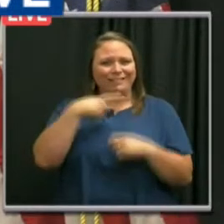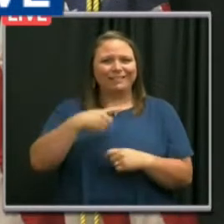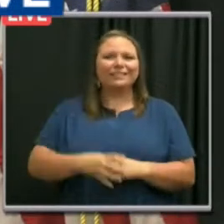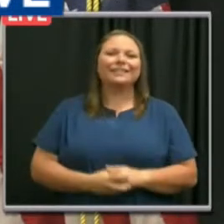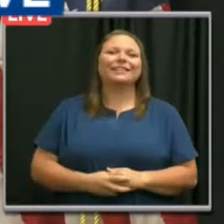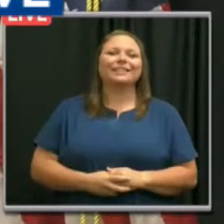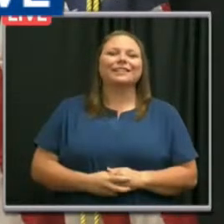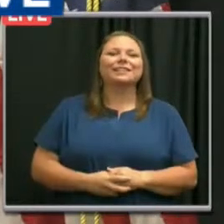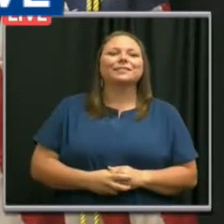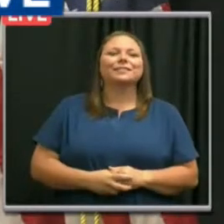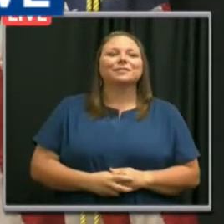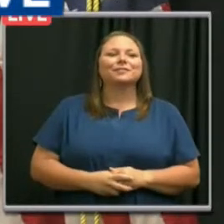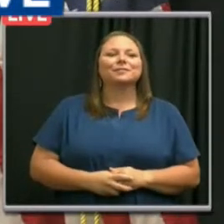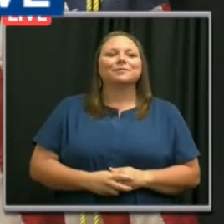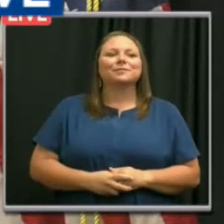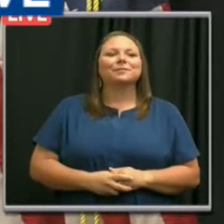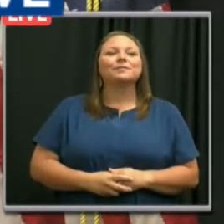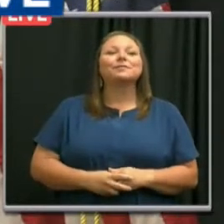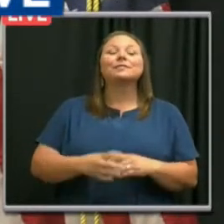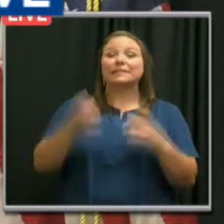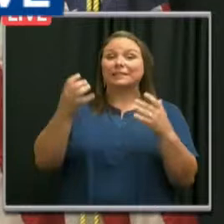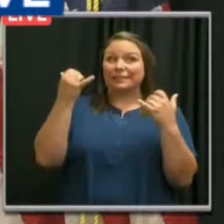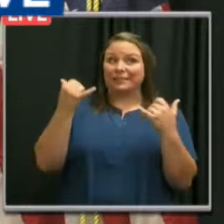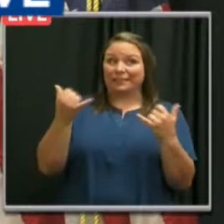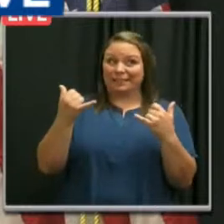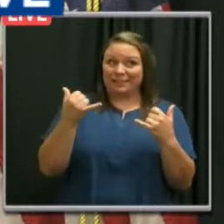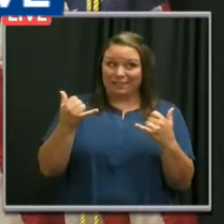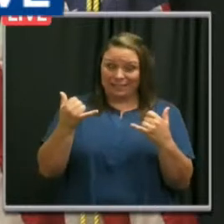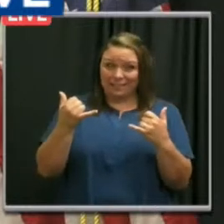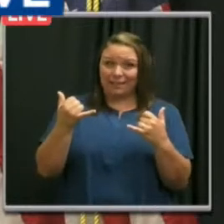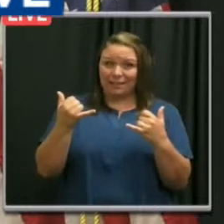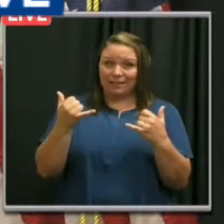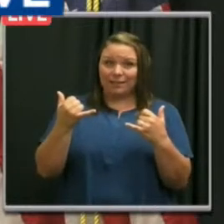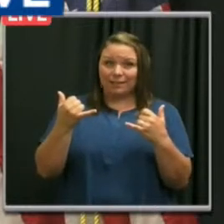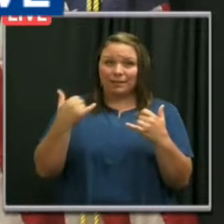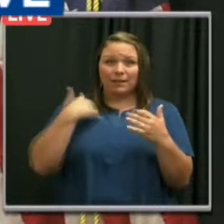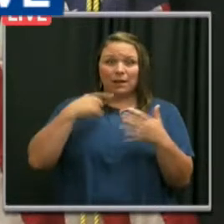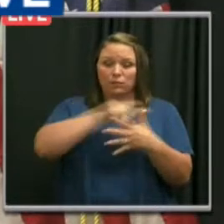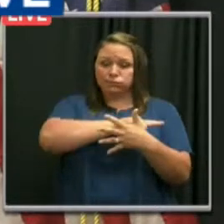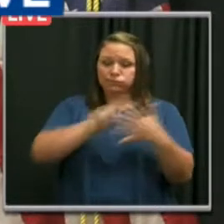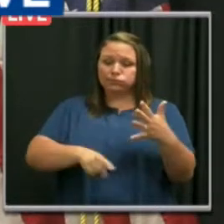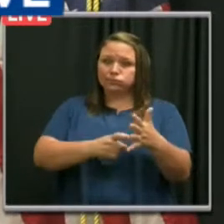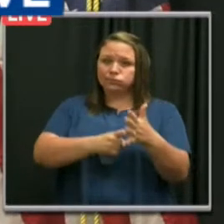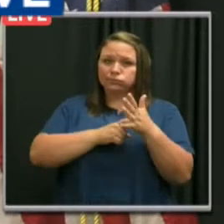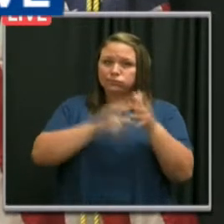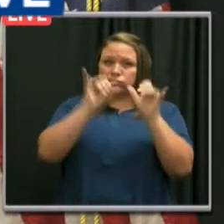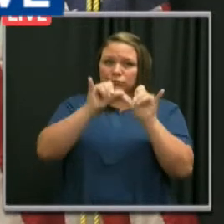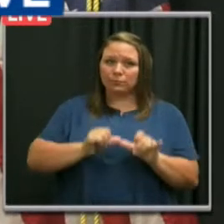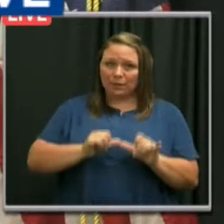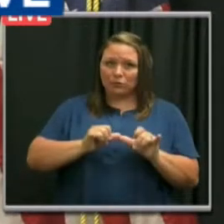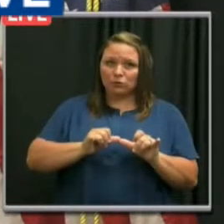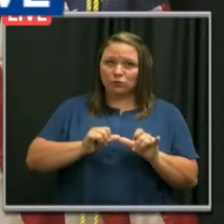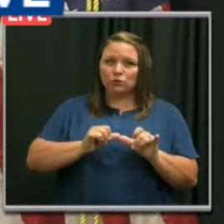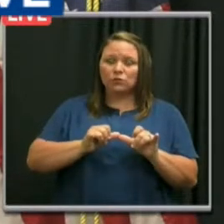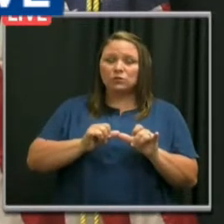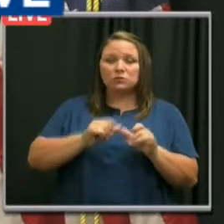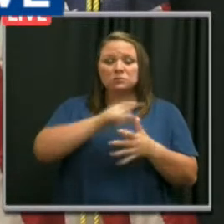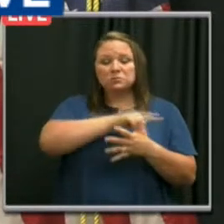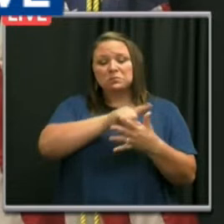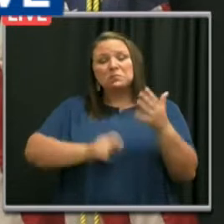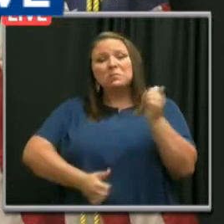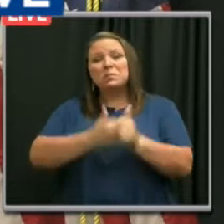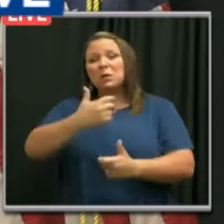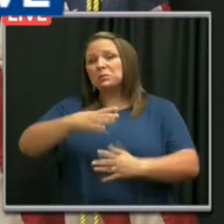unstrap my mask. Now, as of today, the majority of our public health metrics are